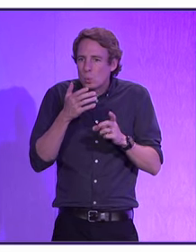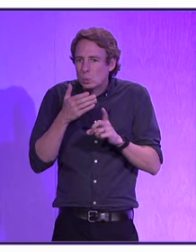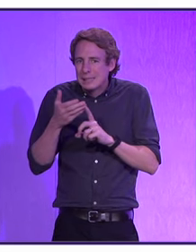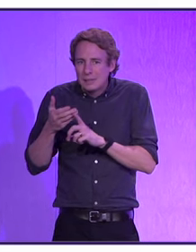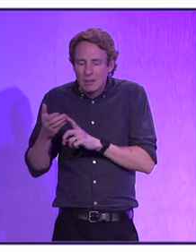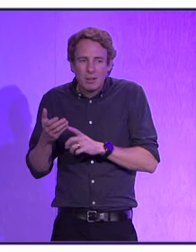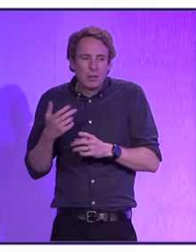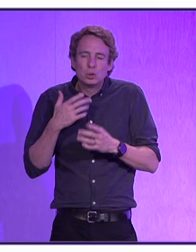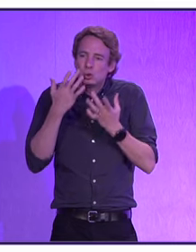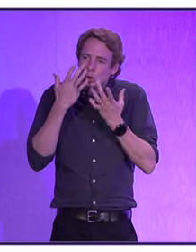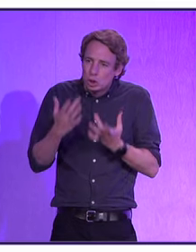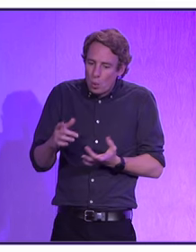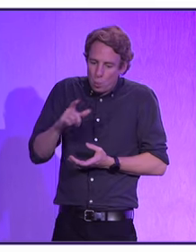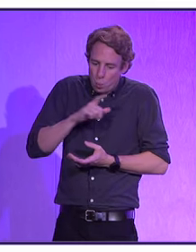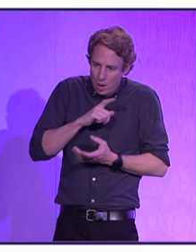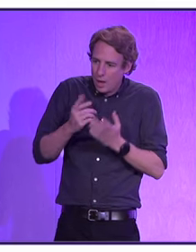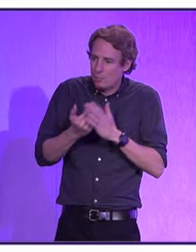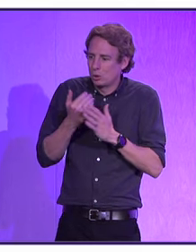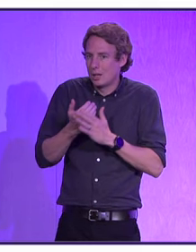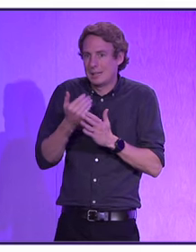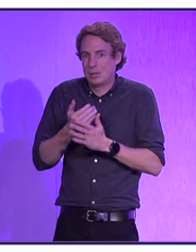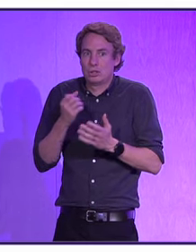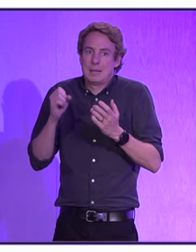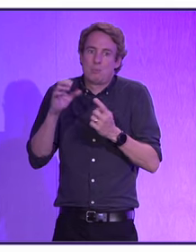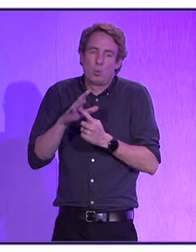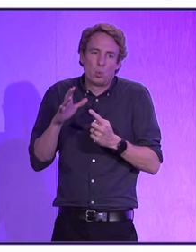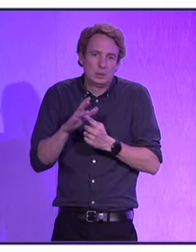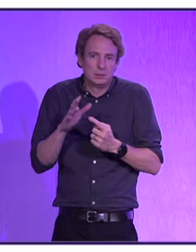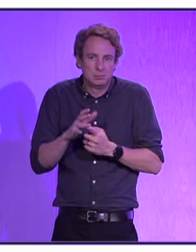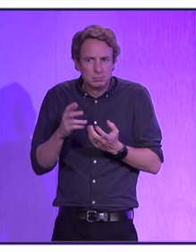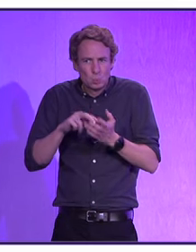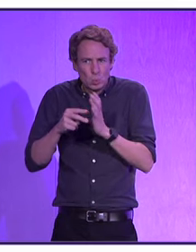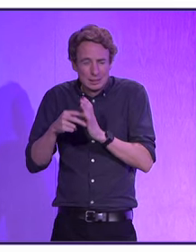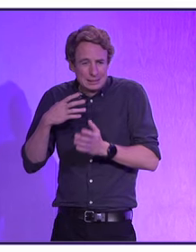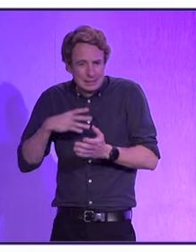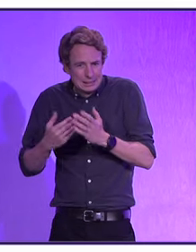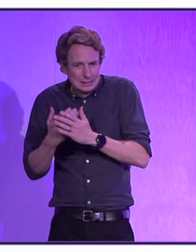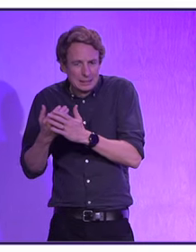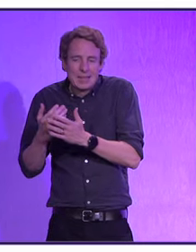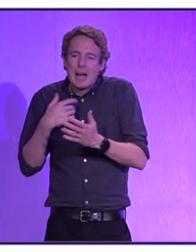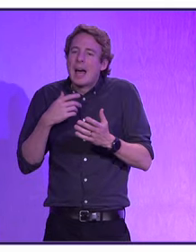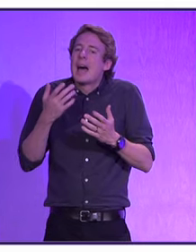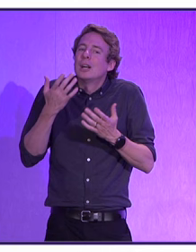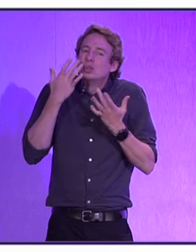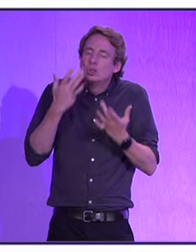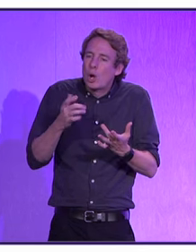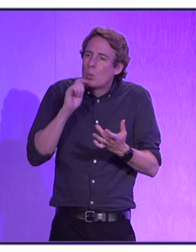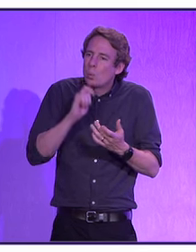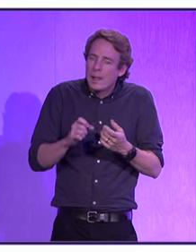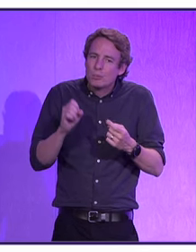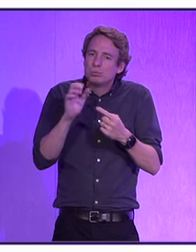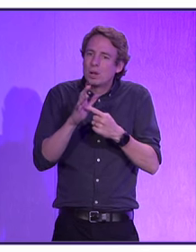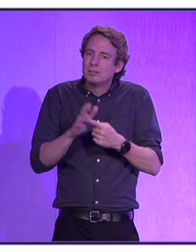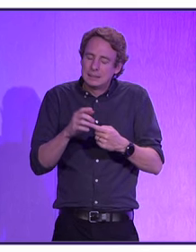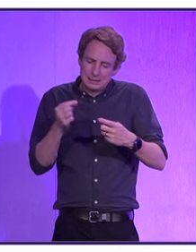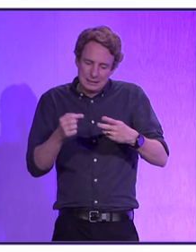savings, show why this modernization is important to the organization, right? And then show that you are going to prioritize